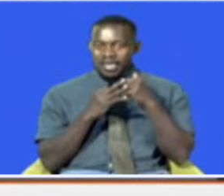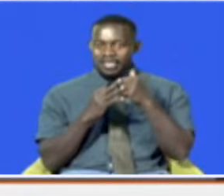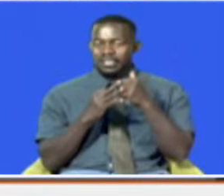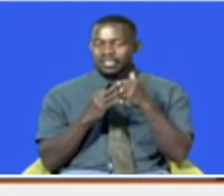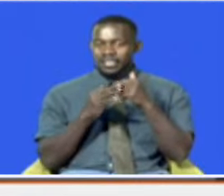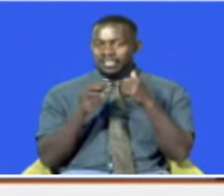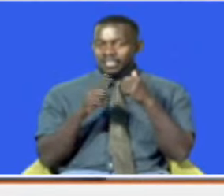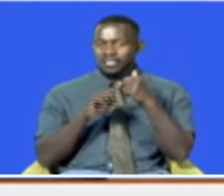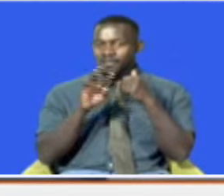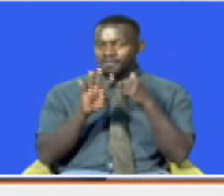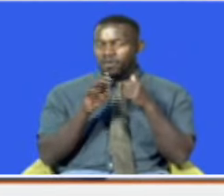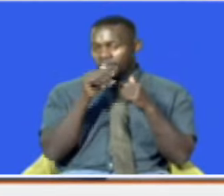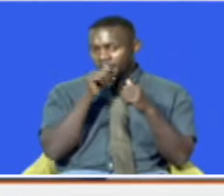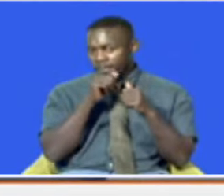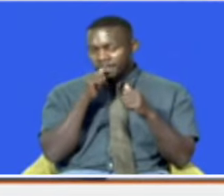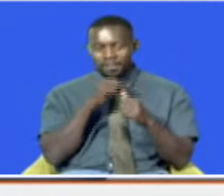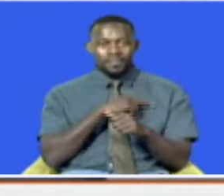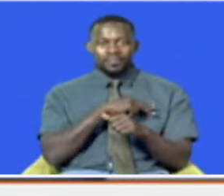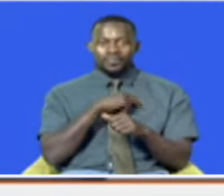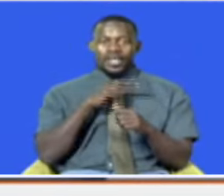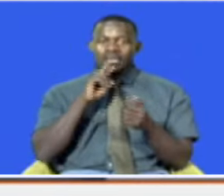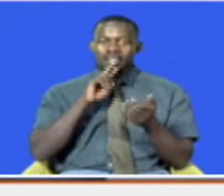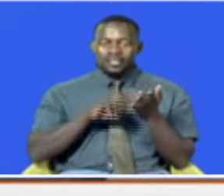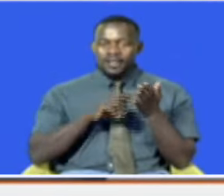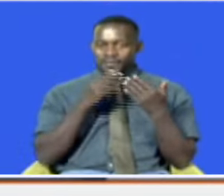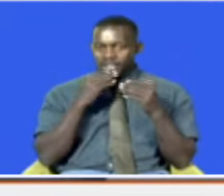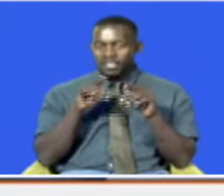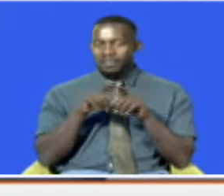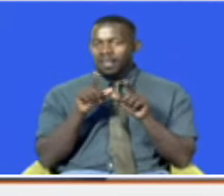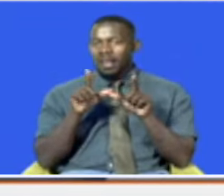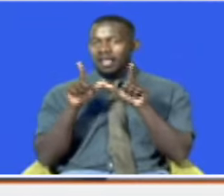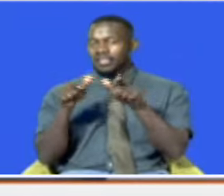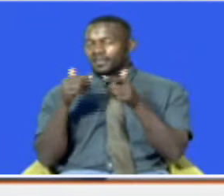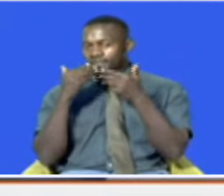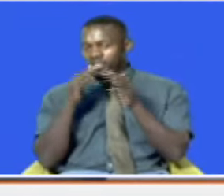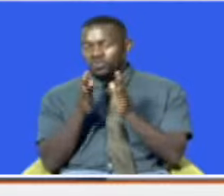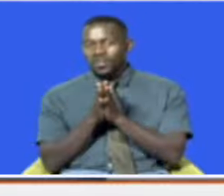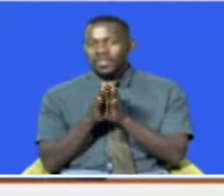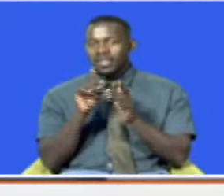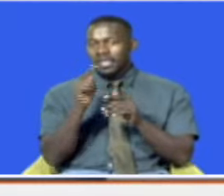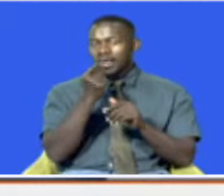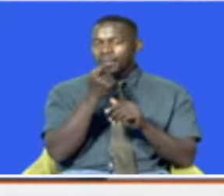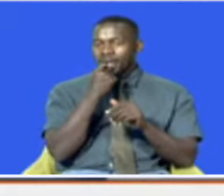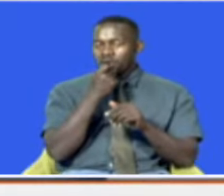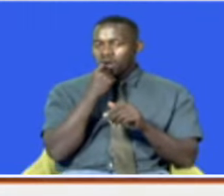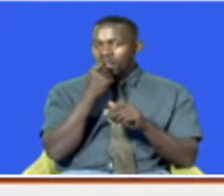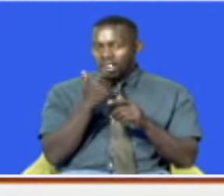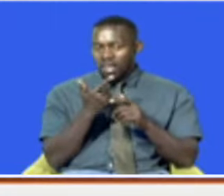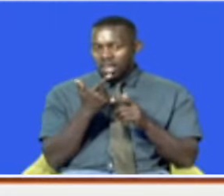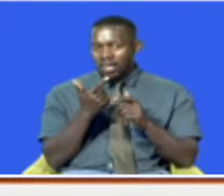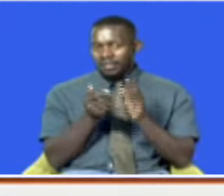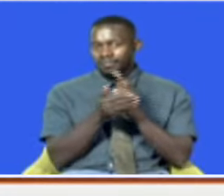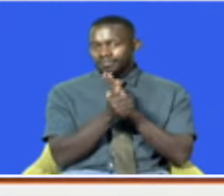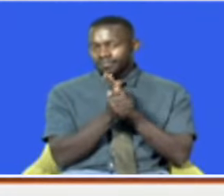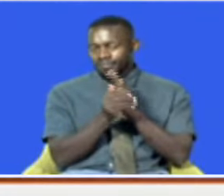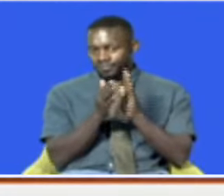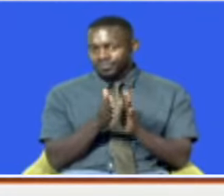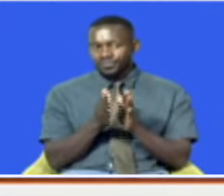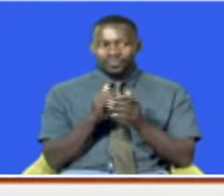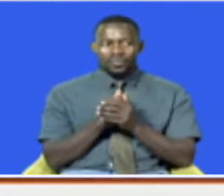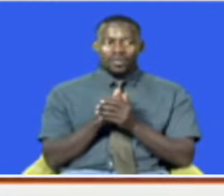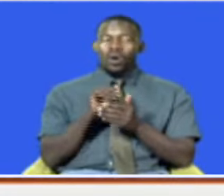7,864 private hospitals have been registered and licensed by the Kenya Medical Practitioners and Dentist Council. All